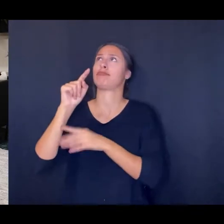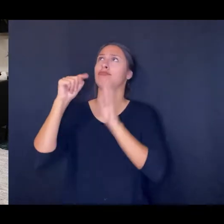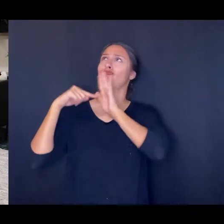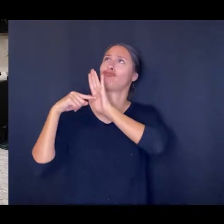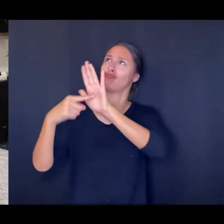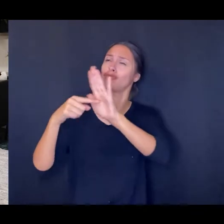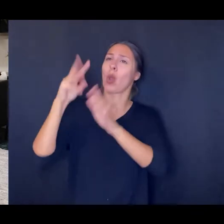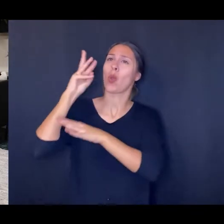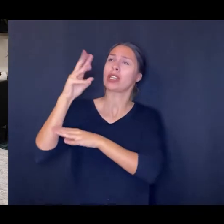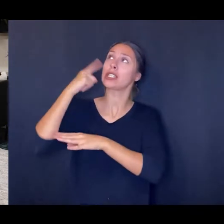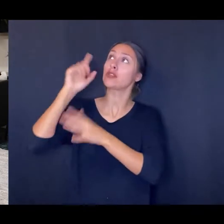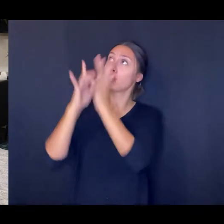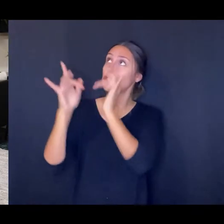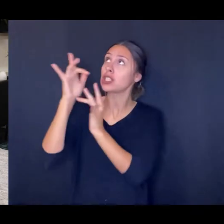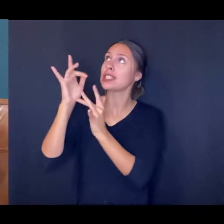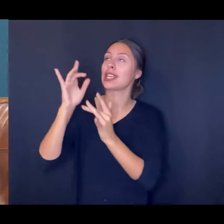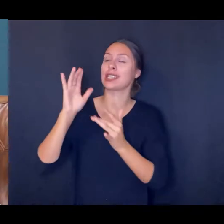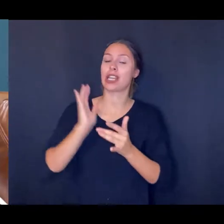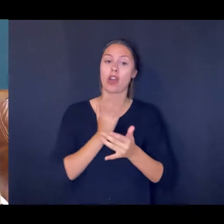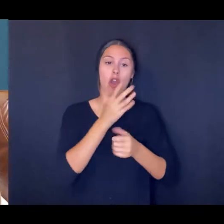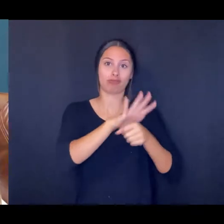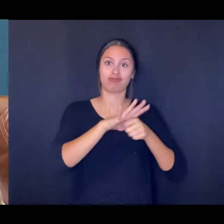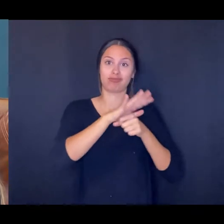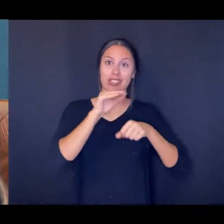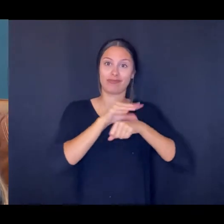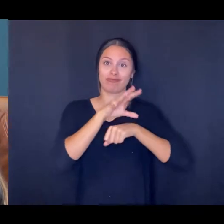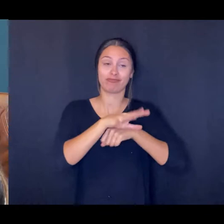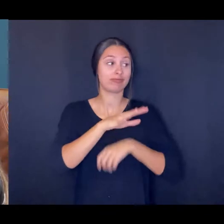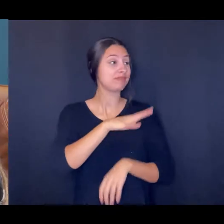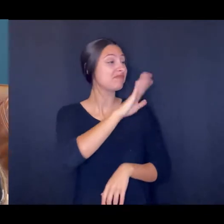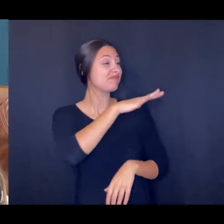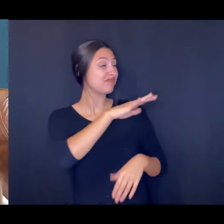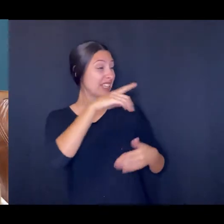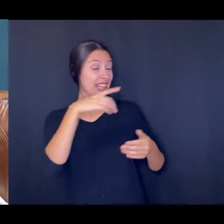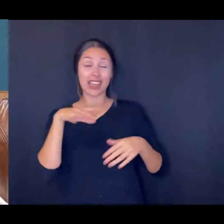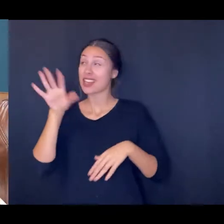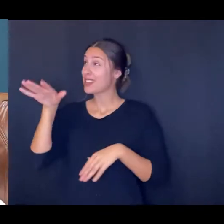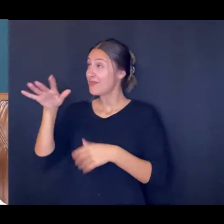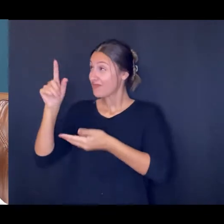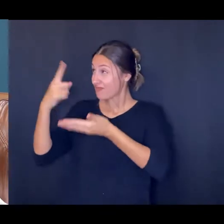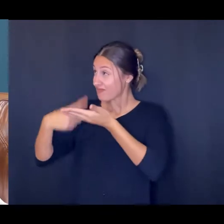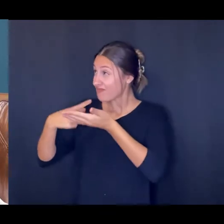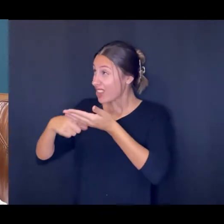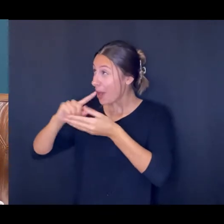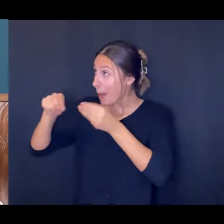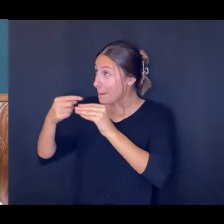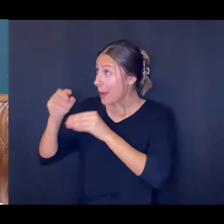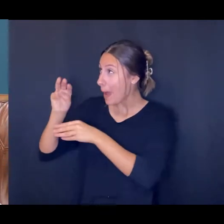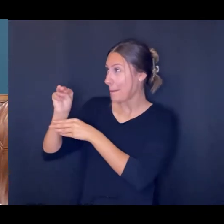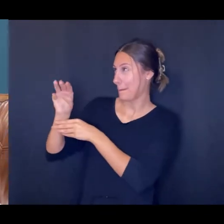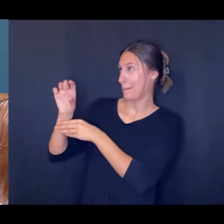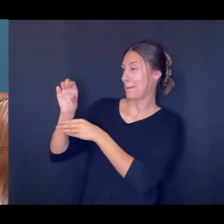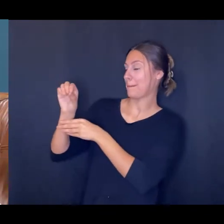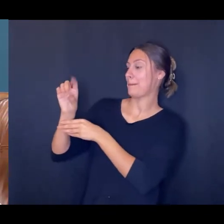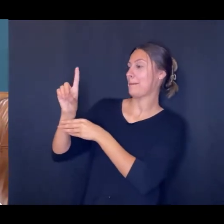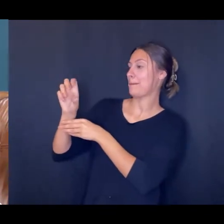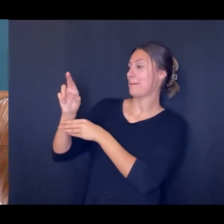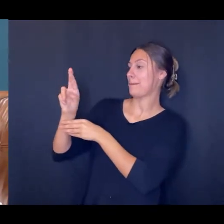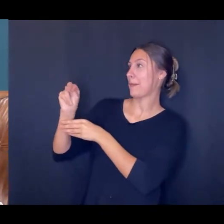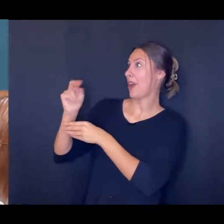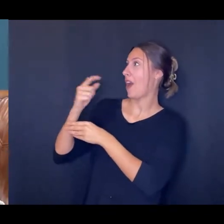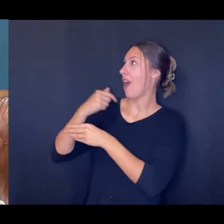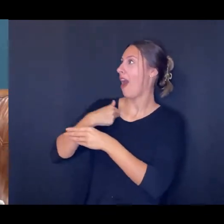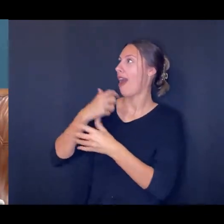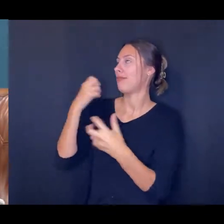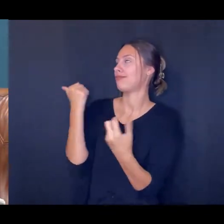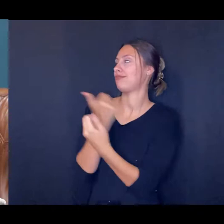about modern. I love social media, especially Instagram. Yes, you do. I love Instagram. I love to share